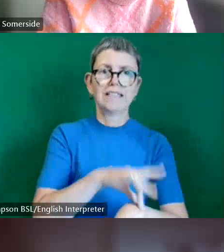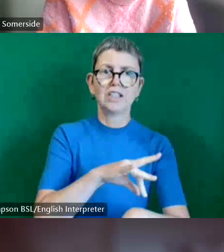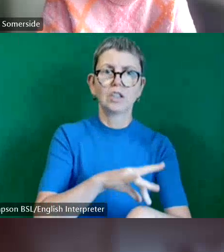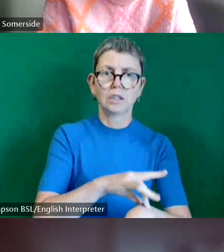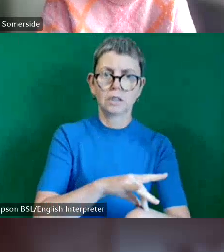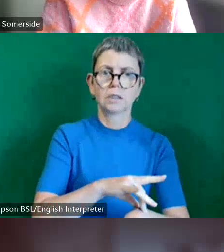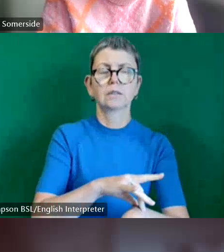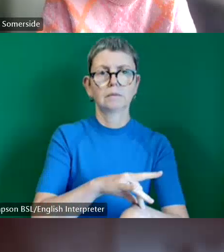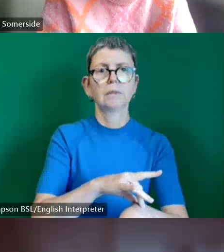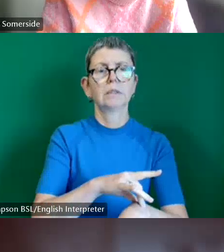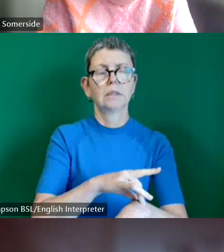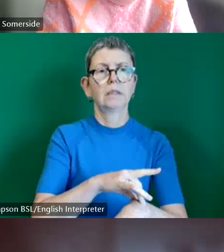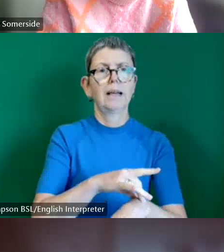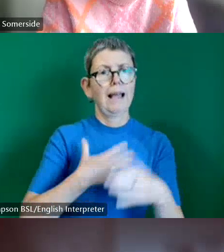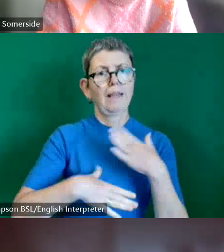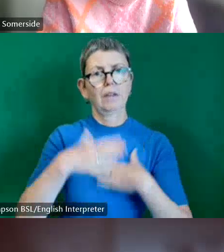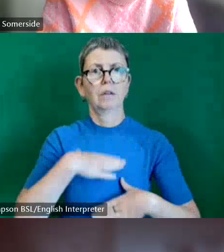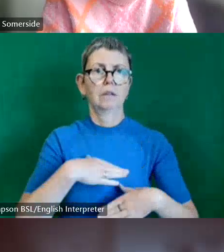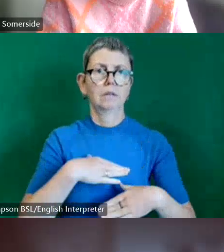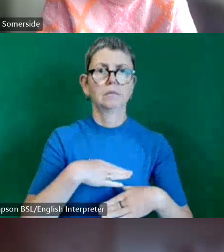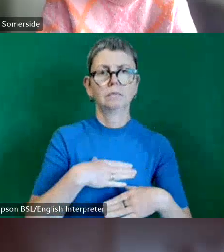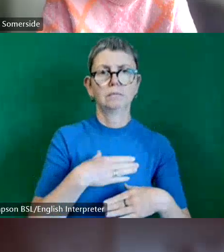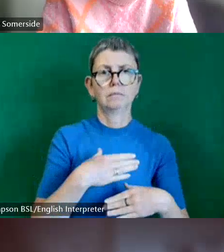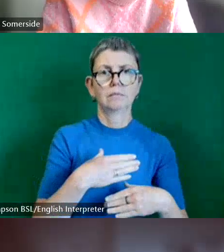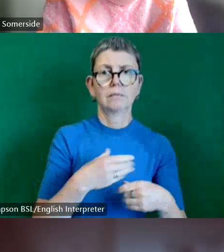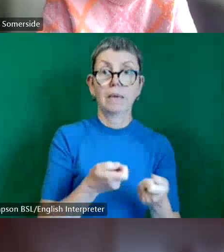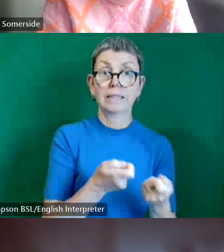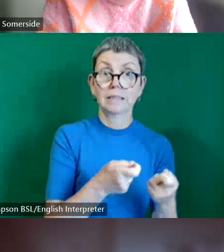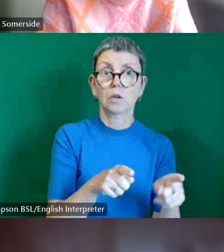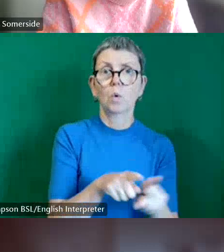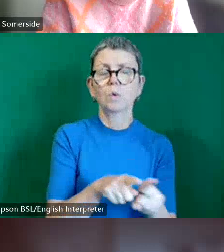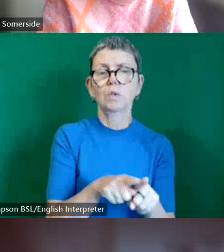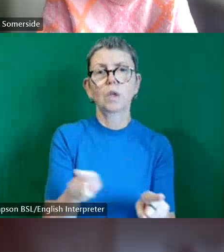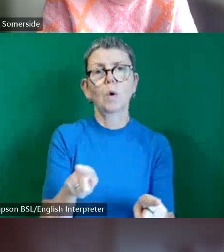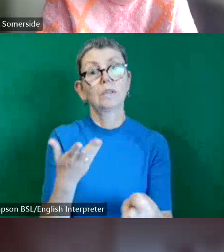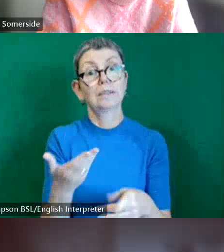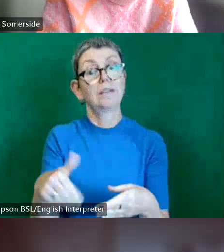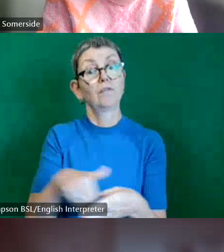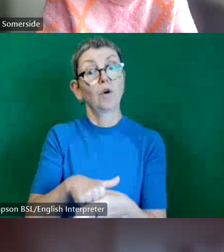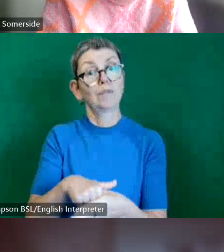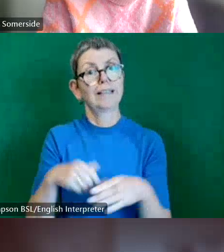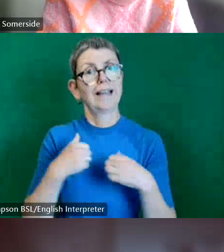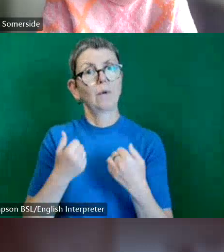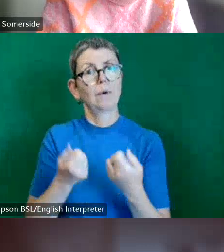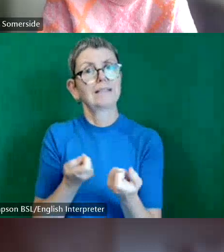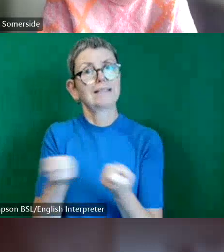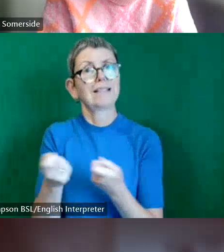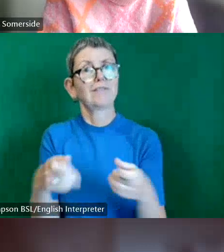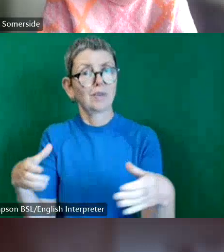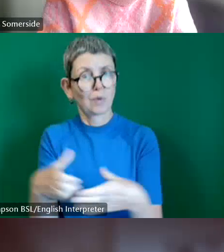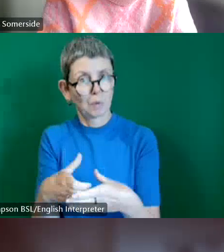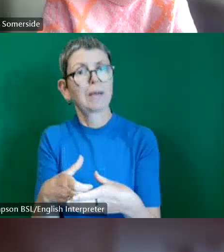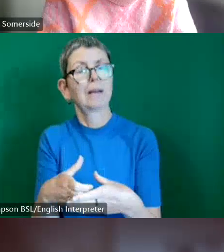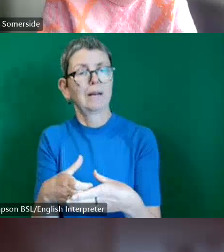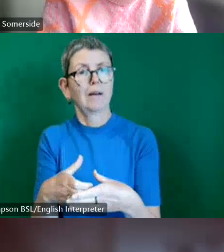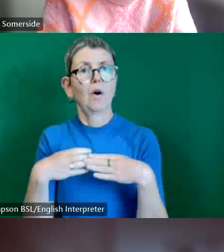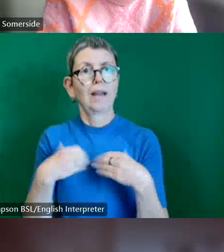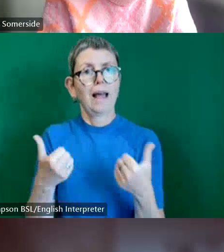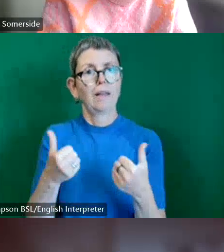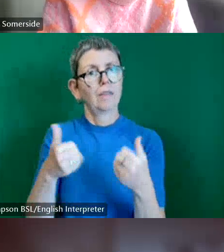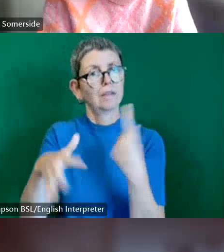really delighted to say that Gwinnett is about to join the steering group I mentioned earlier, overseeing the work we're doing across health and social